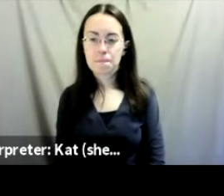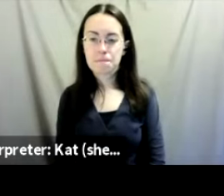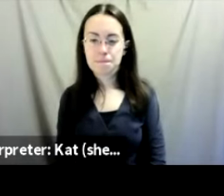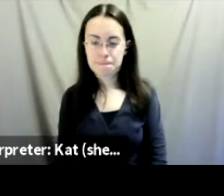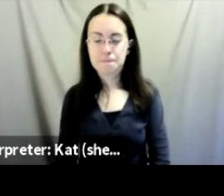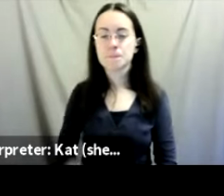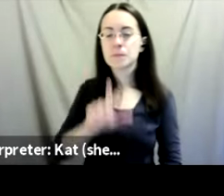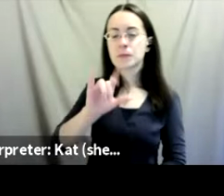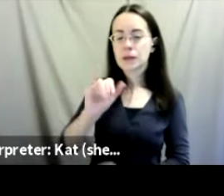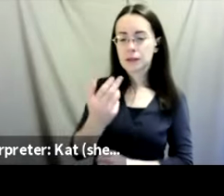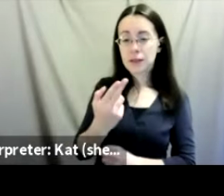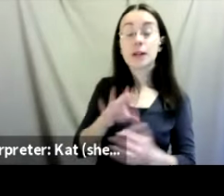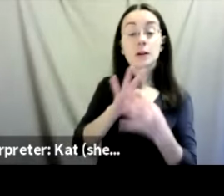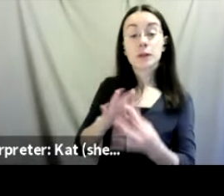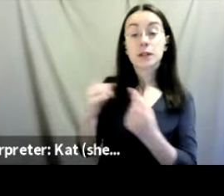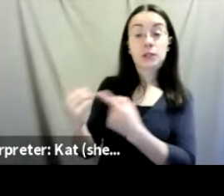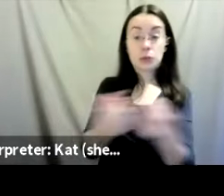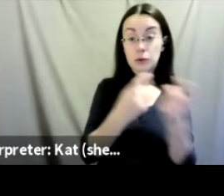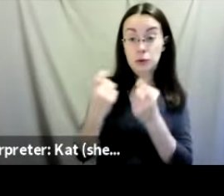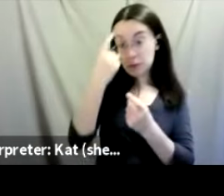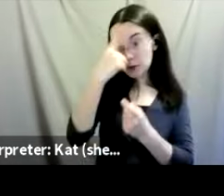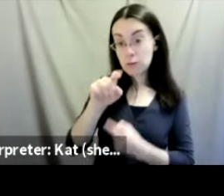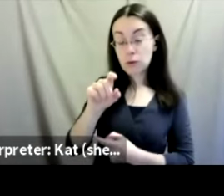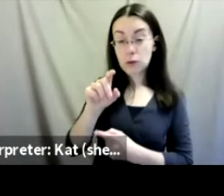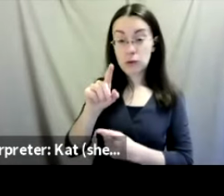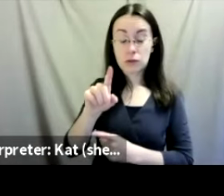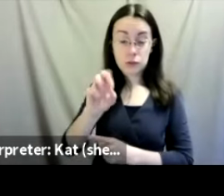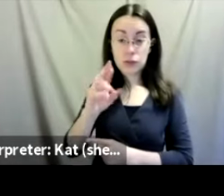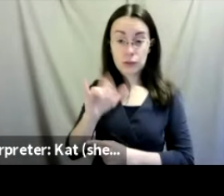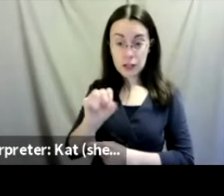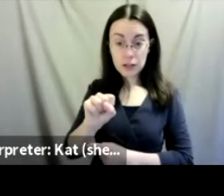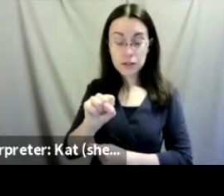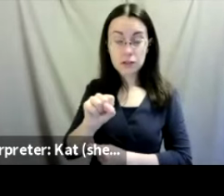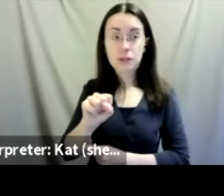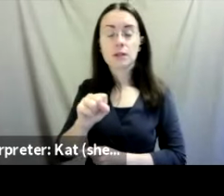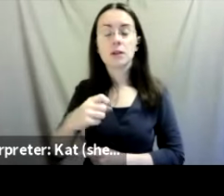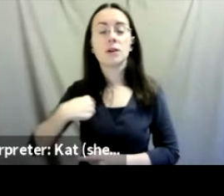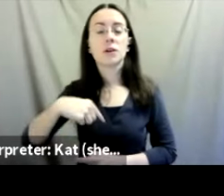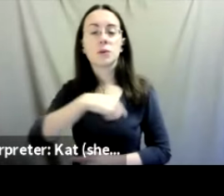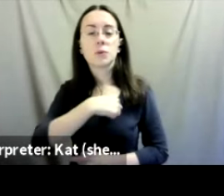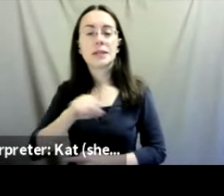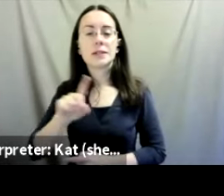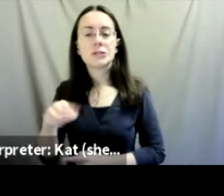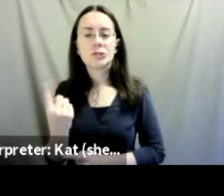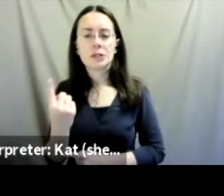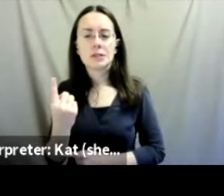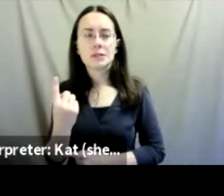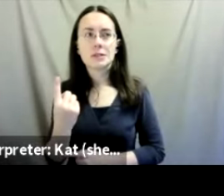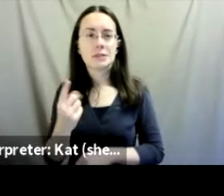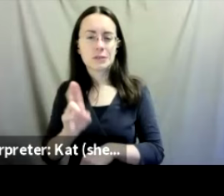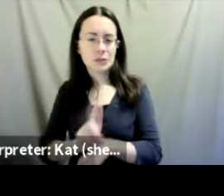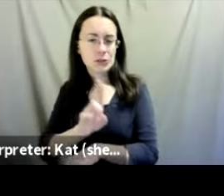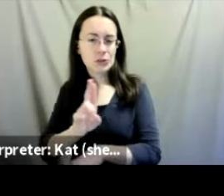And recruitment for our surveys, we also just like used kind